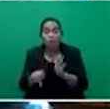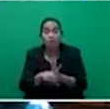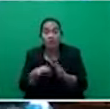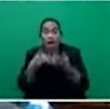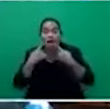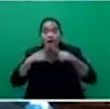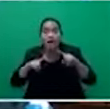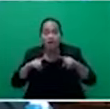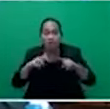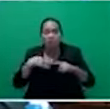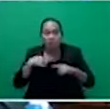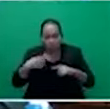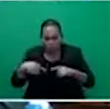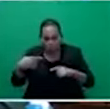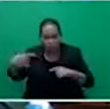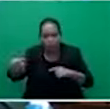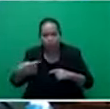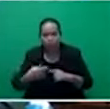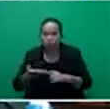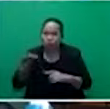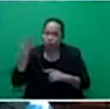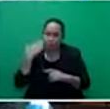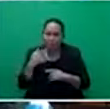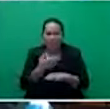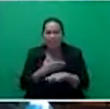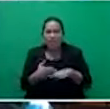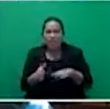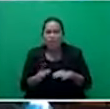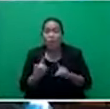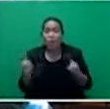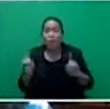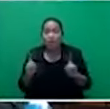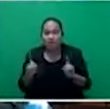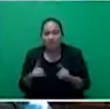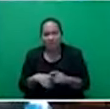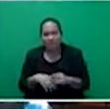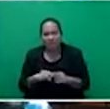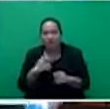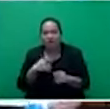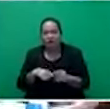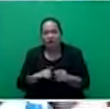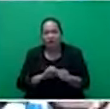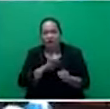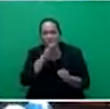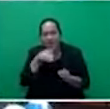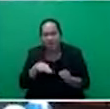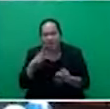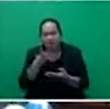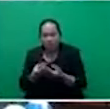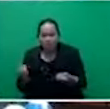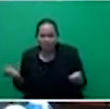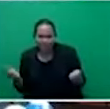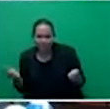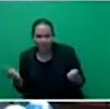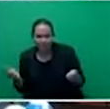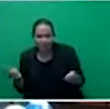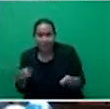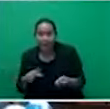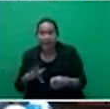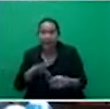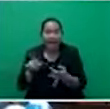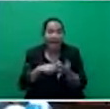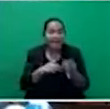are continuing. The new things are what we call the inflation mitigation. Everything else is the same. No